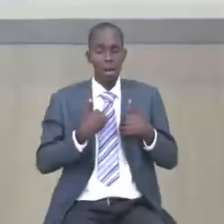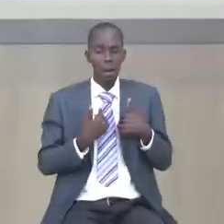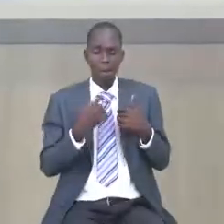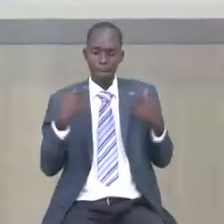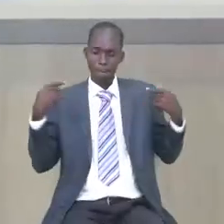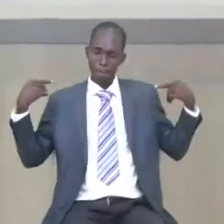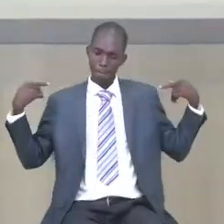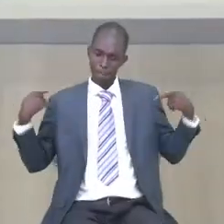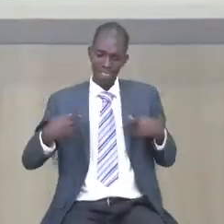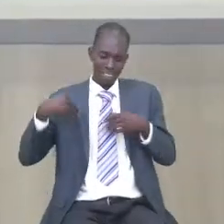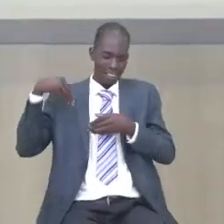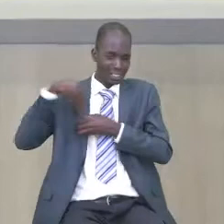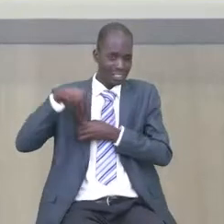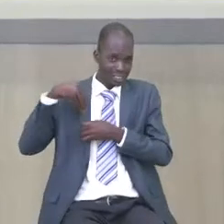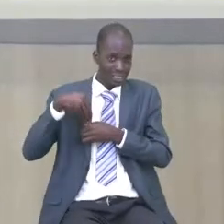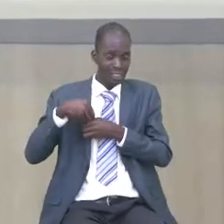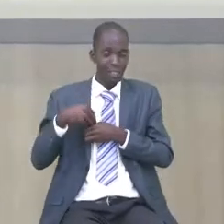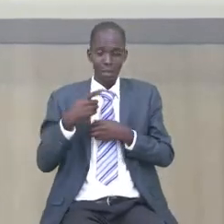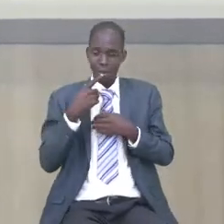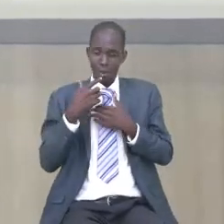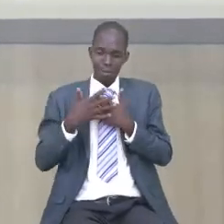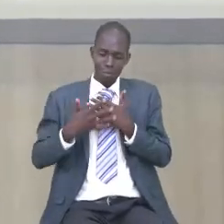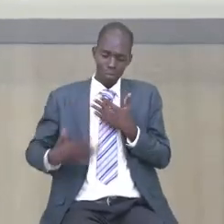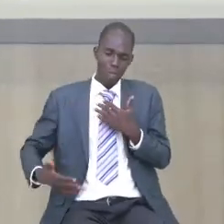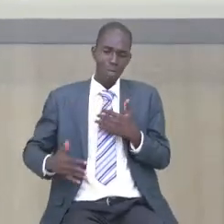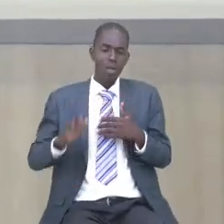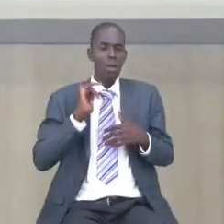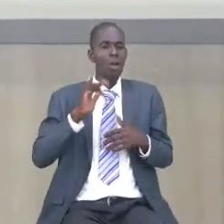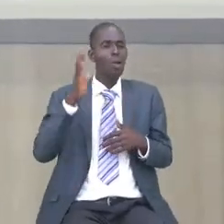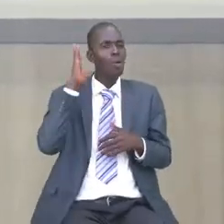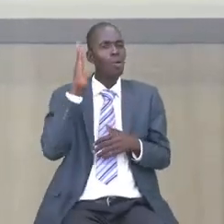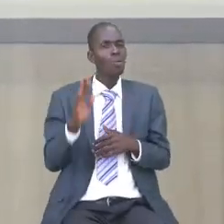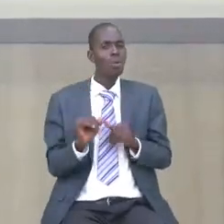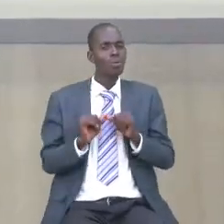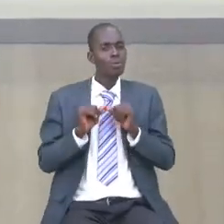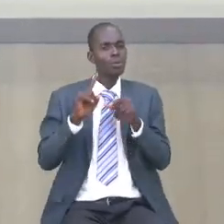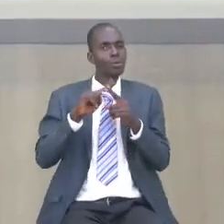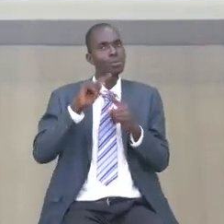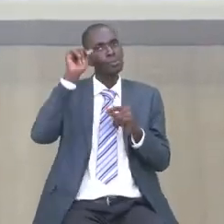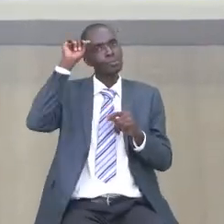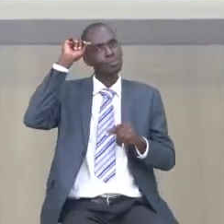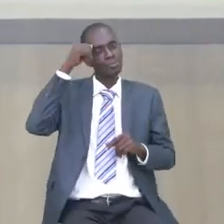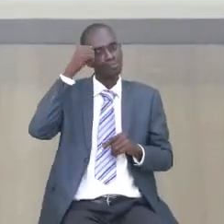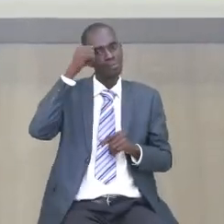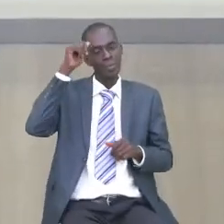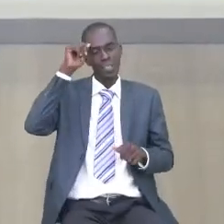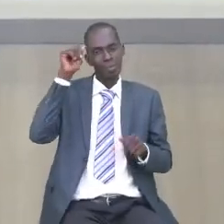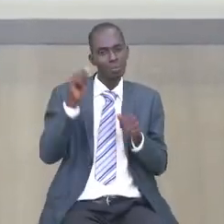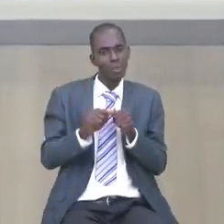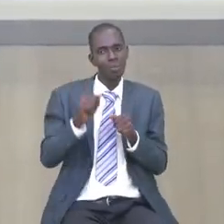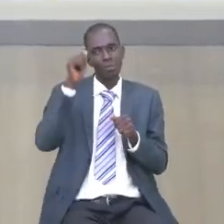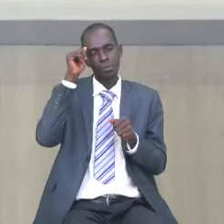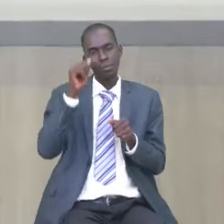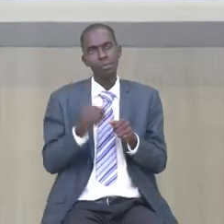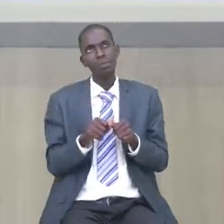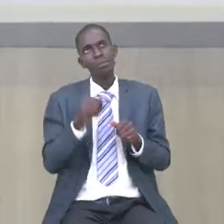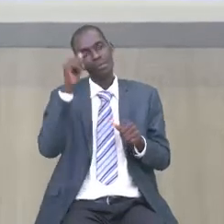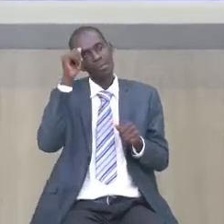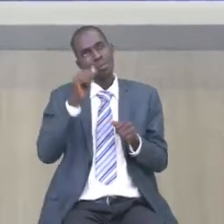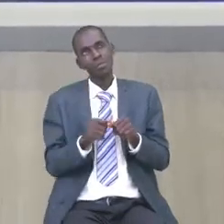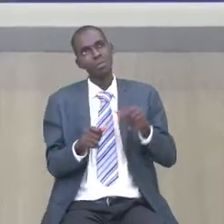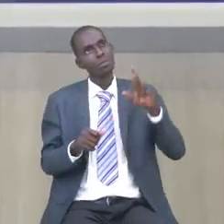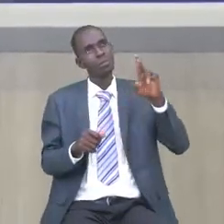they keep on licking their wounds. They keep on remembering the name of Reuben,